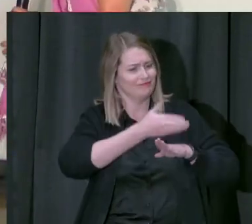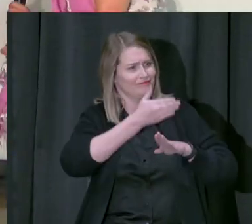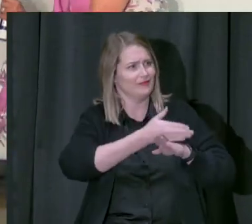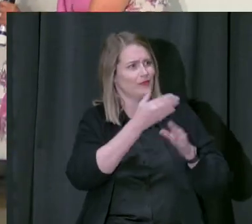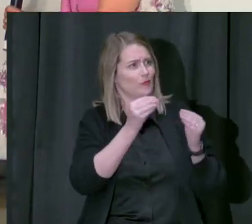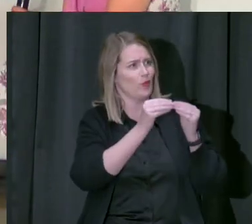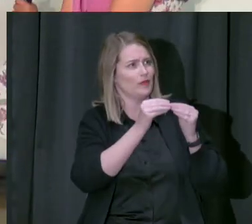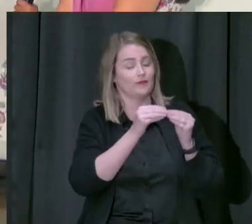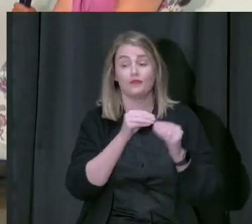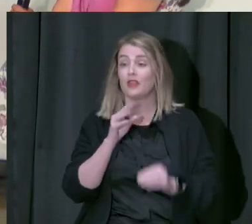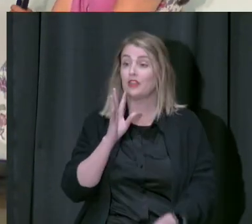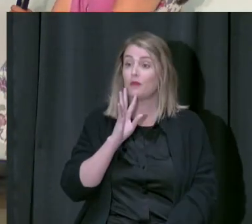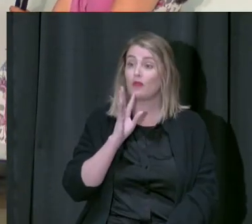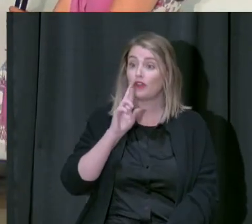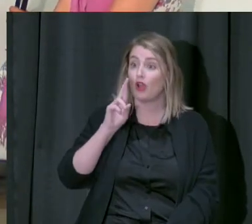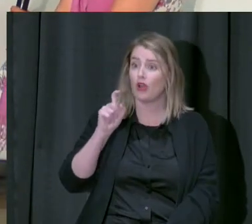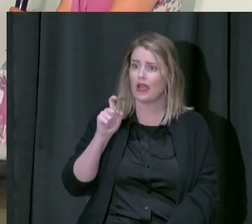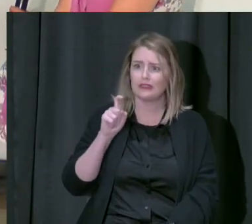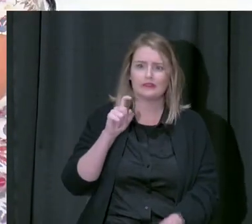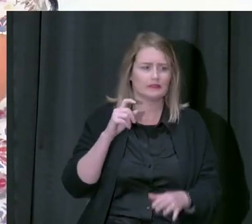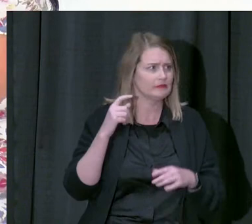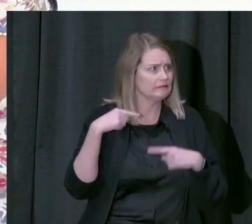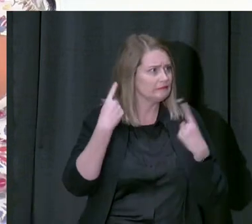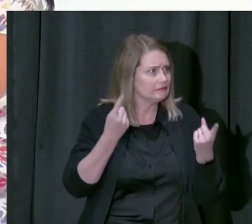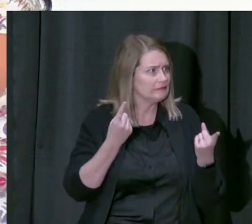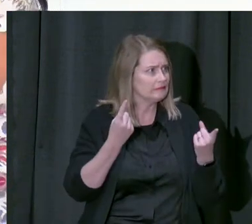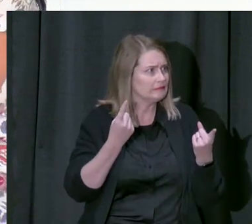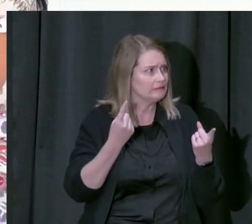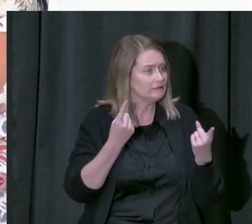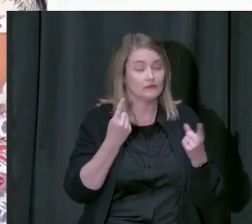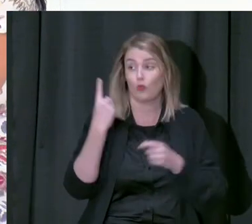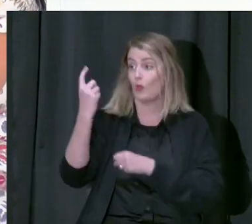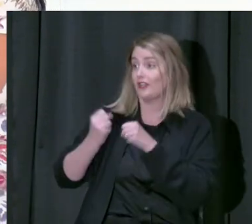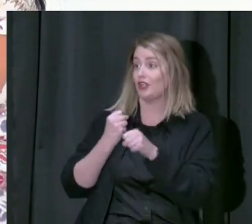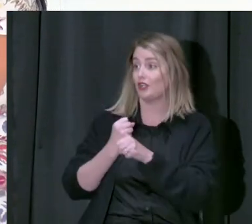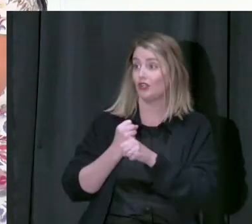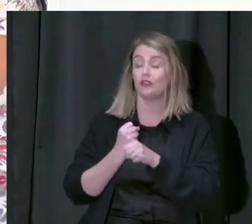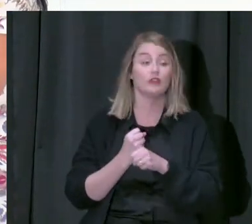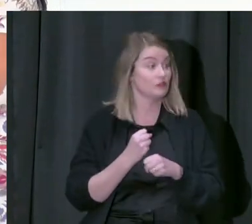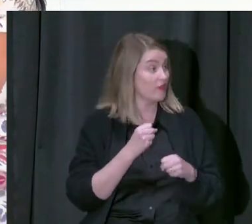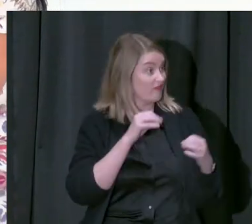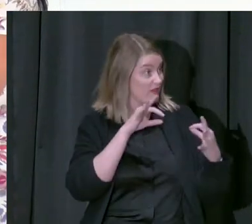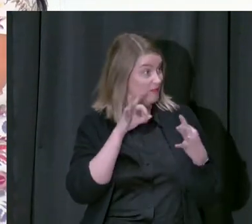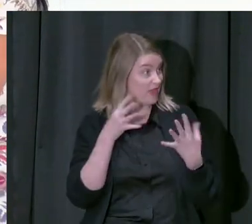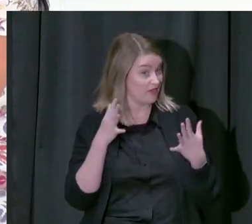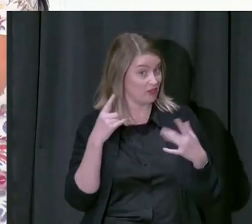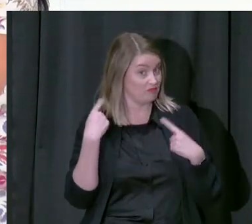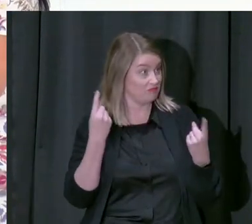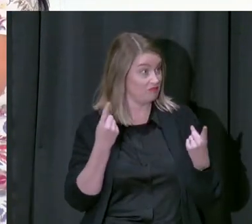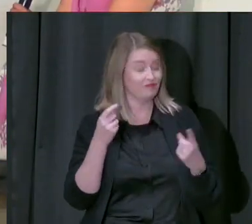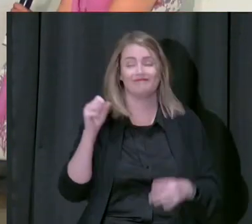Spoken Rx been out? About a year. A year. So you've gotten some feedback on it already. Yeah.